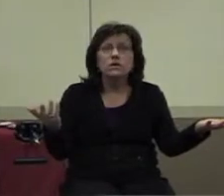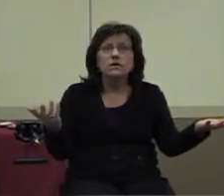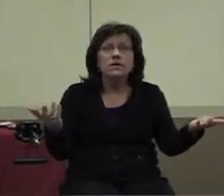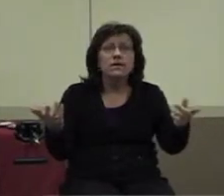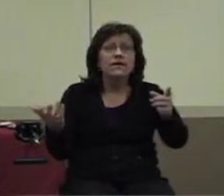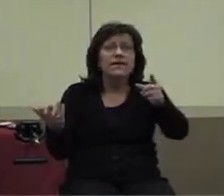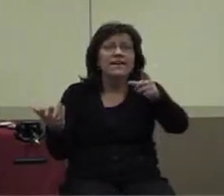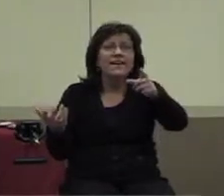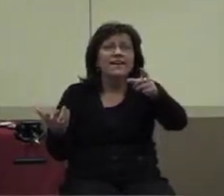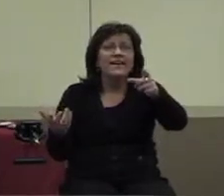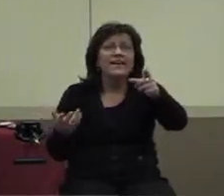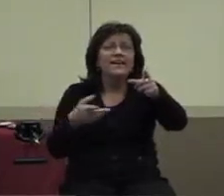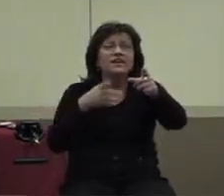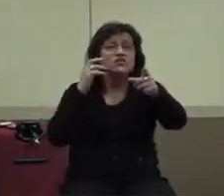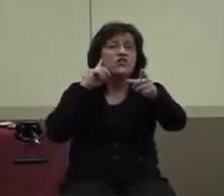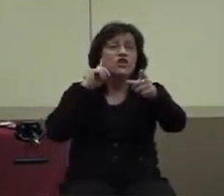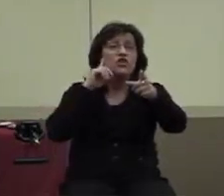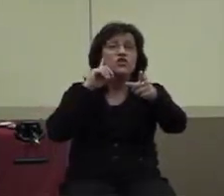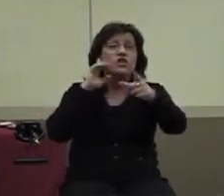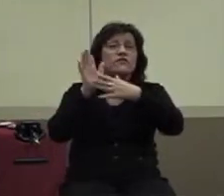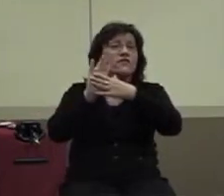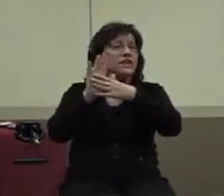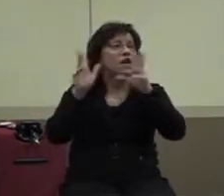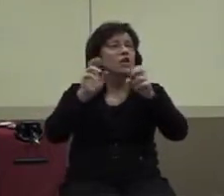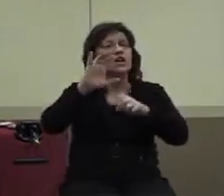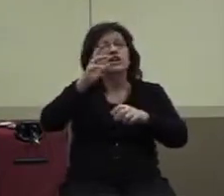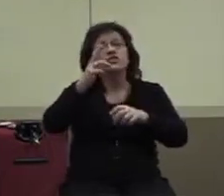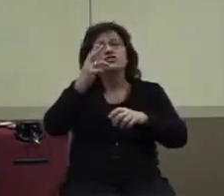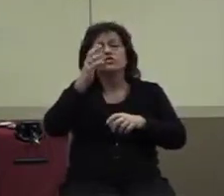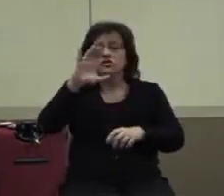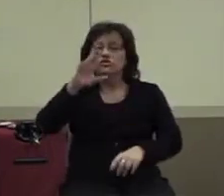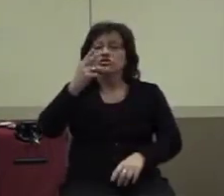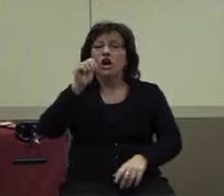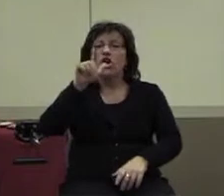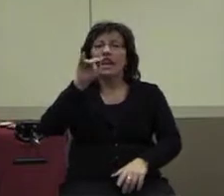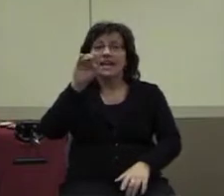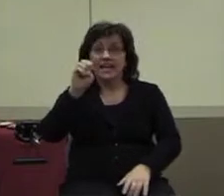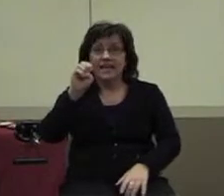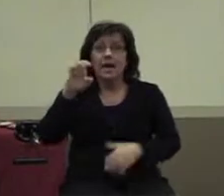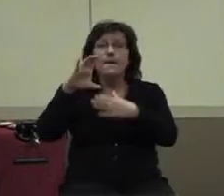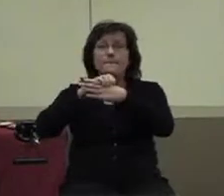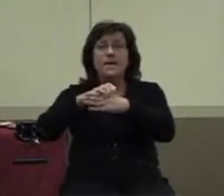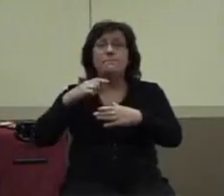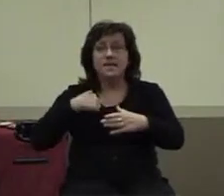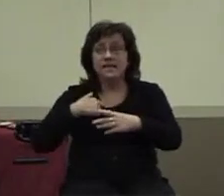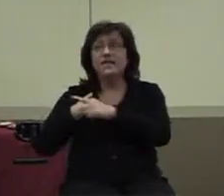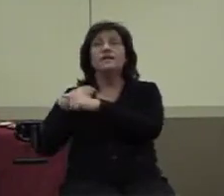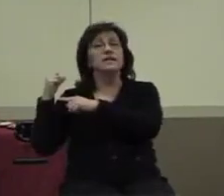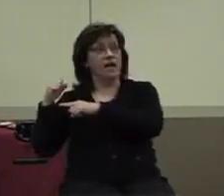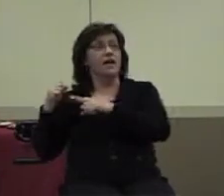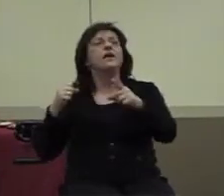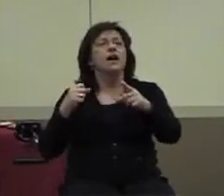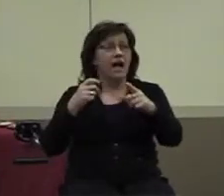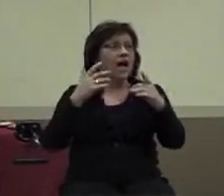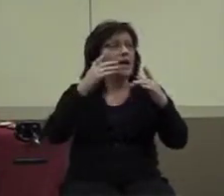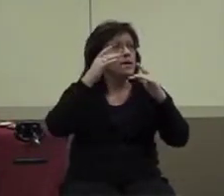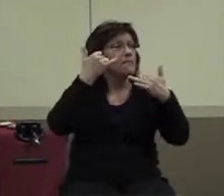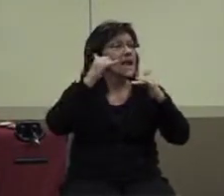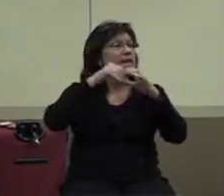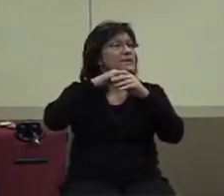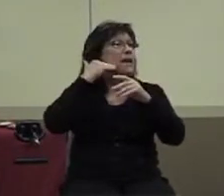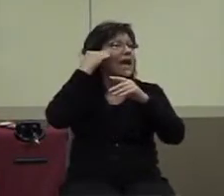Charlie Whitney? Yes. I replay that in my head. Yeah. Every time I watch this, and I've watched it about 100 times. Charlie bit me. Have you guys seen